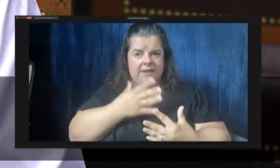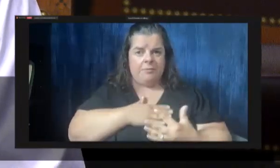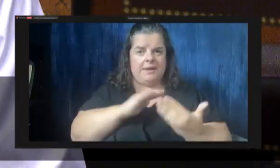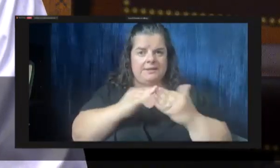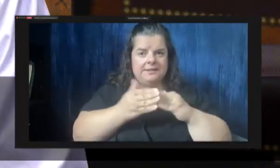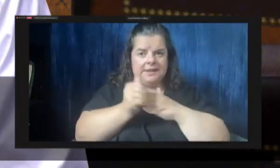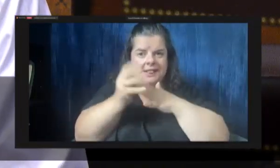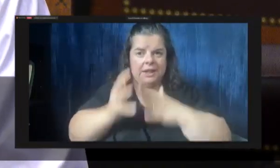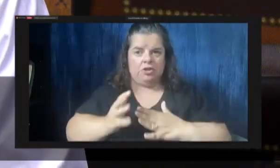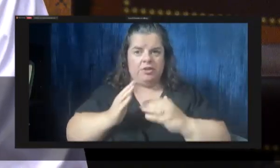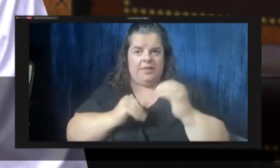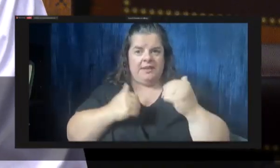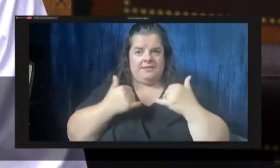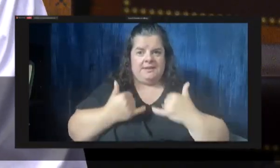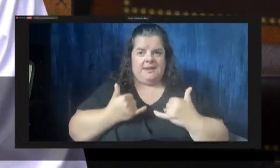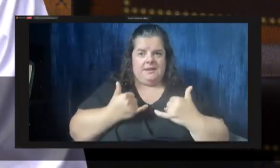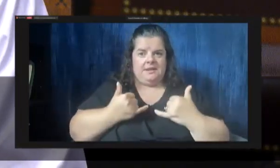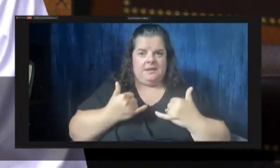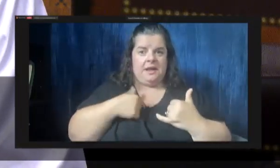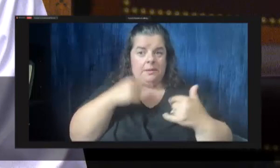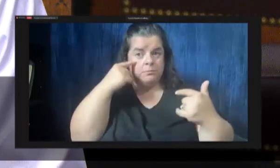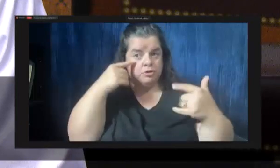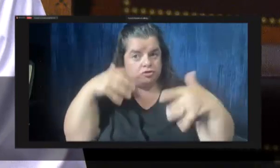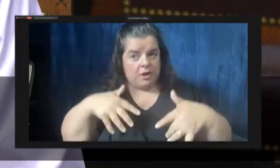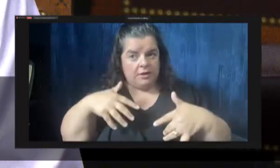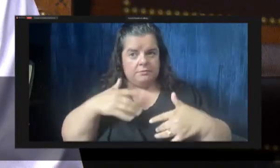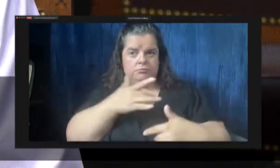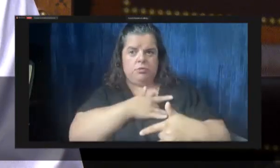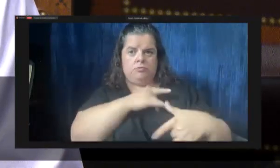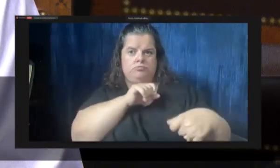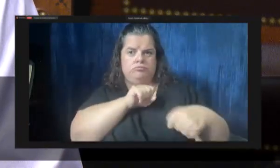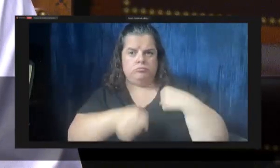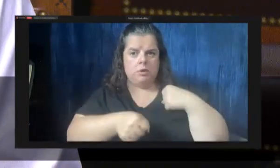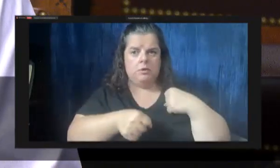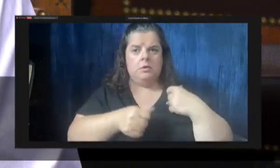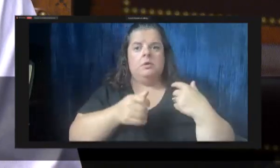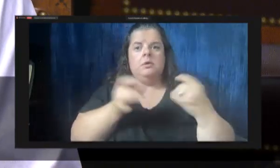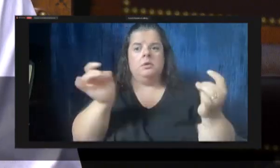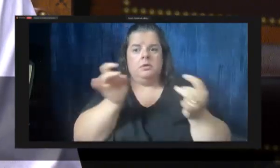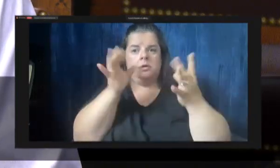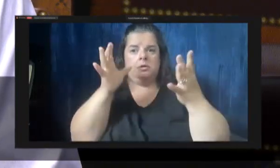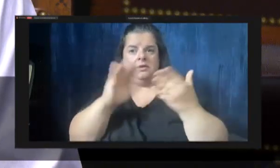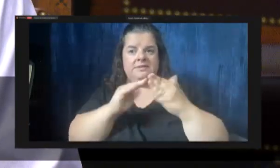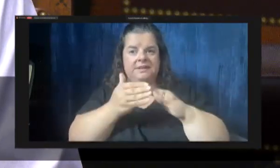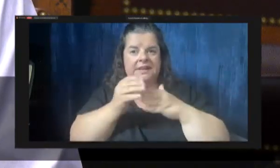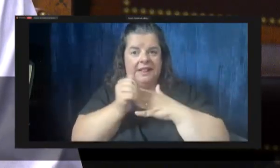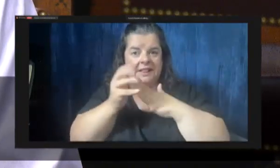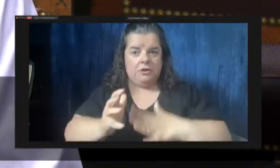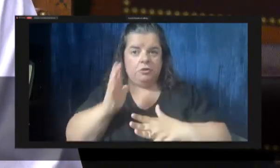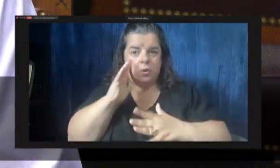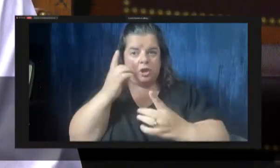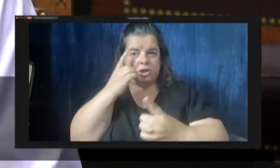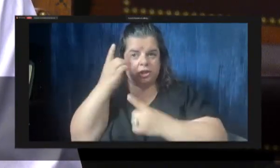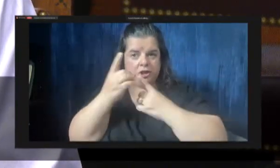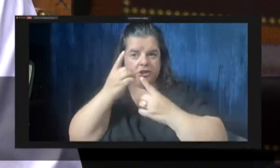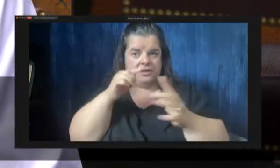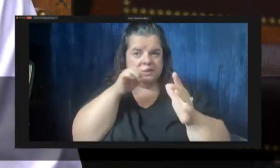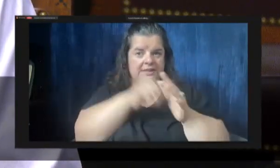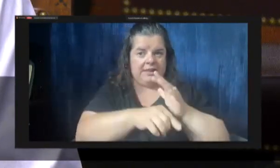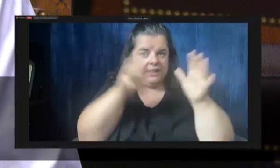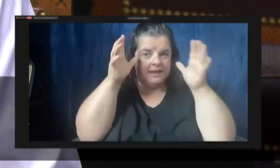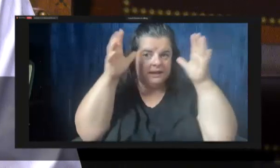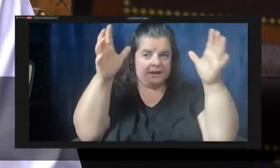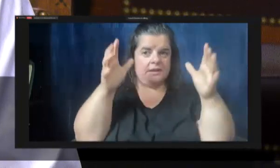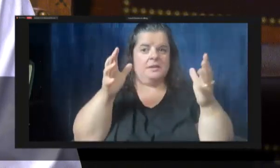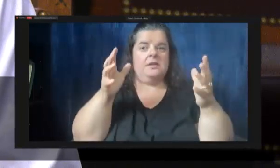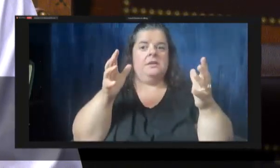am today. I am shocked, heartbroken, and appalled that city leaders would even consider the killing of deer at Frickin'